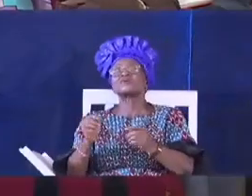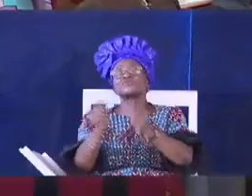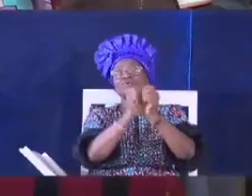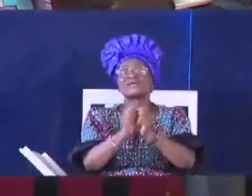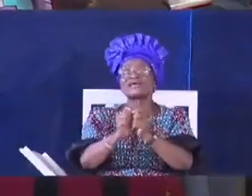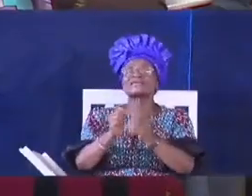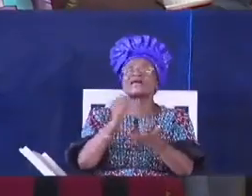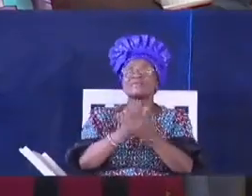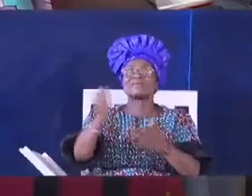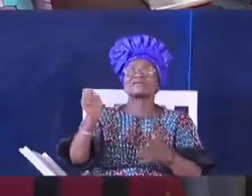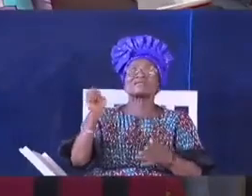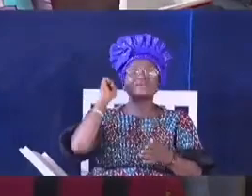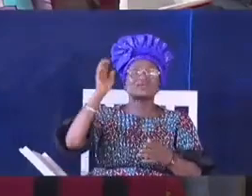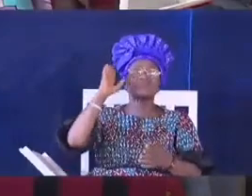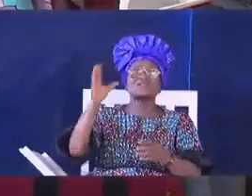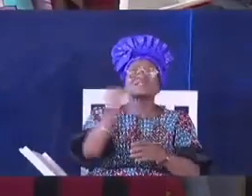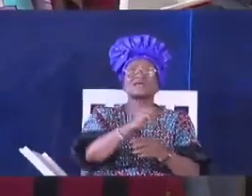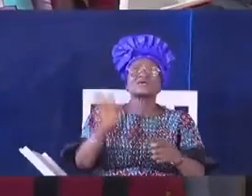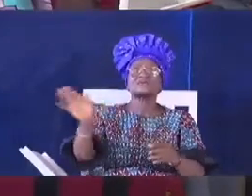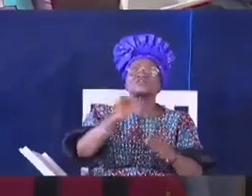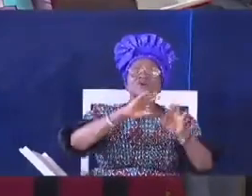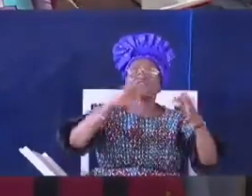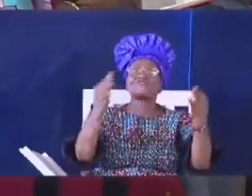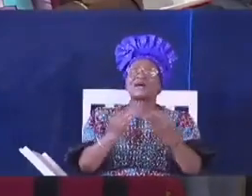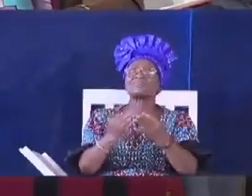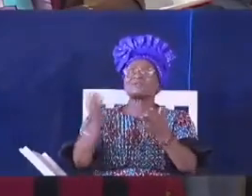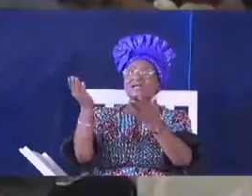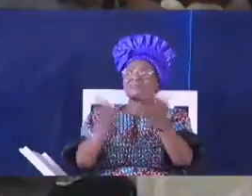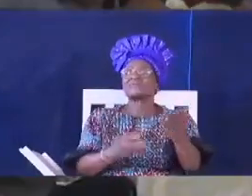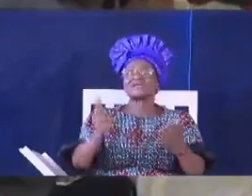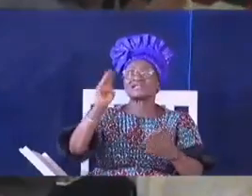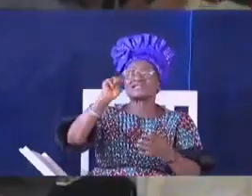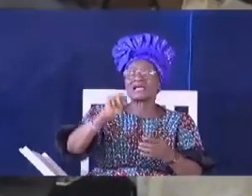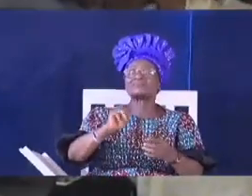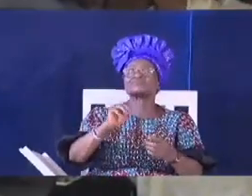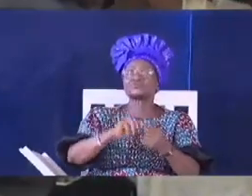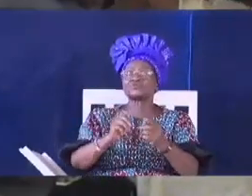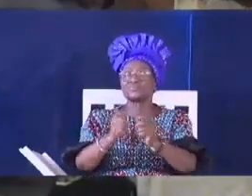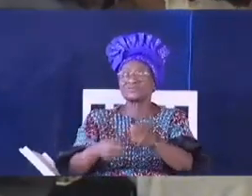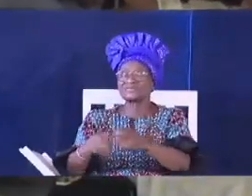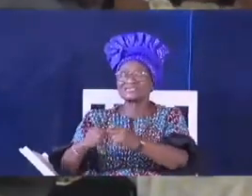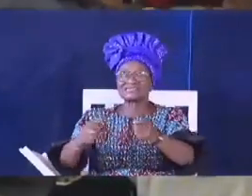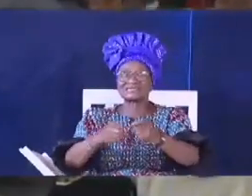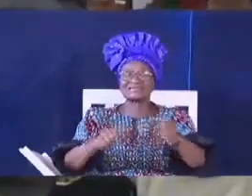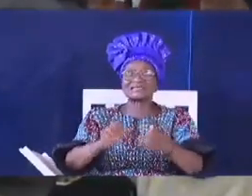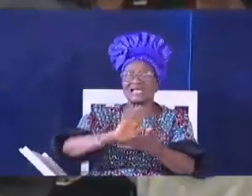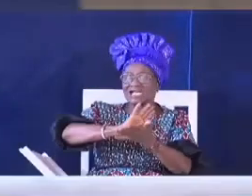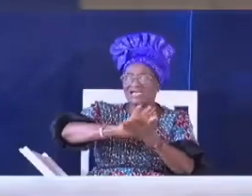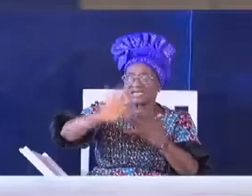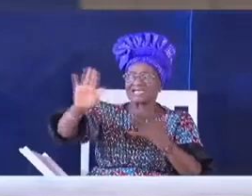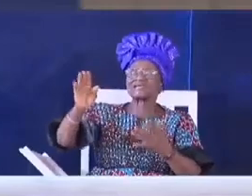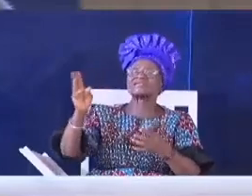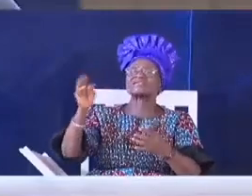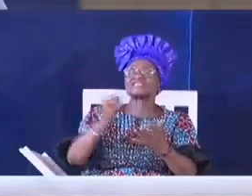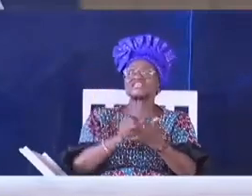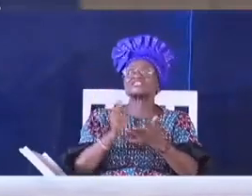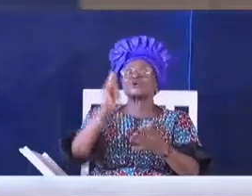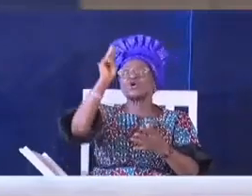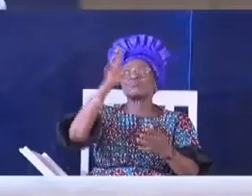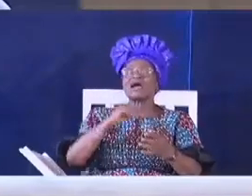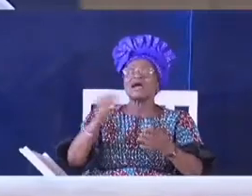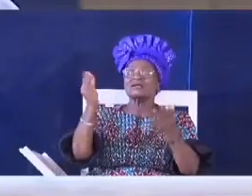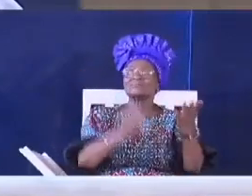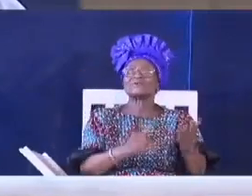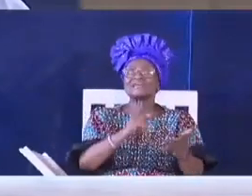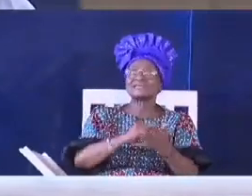will take your family, bring it to pieces, clean it up, and